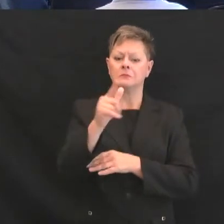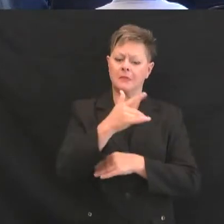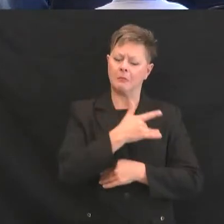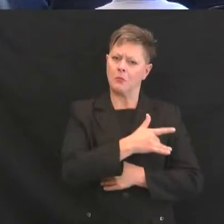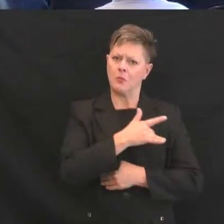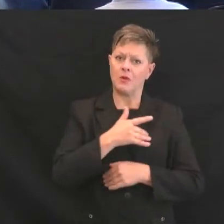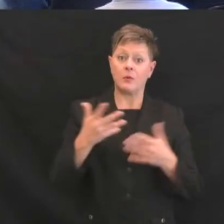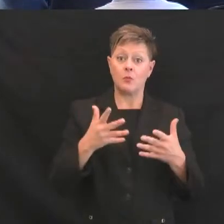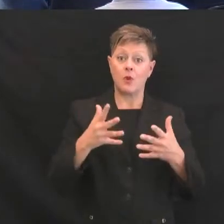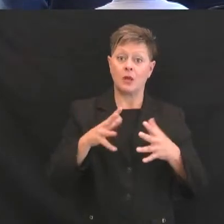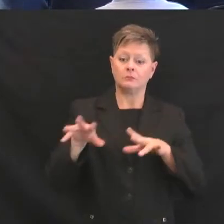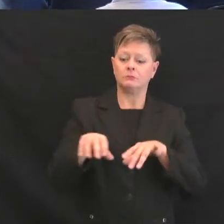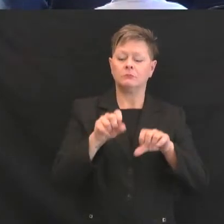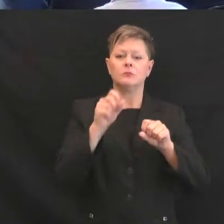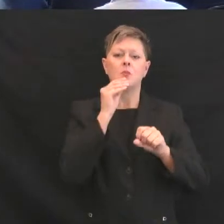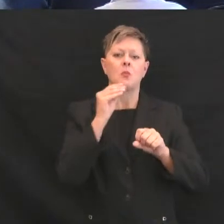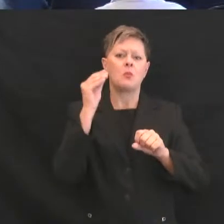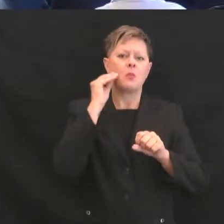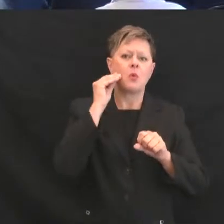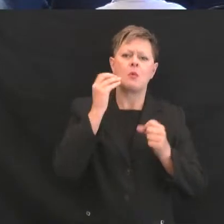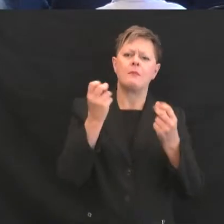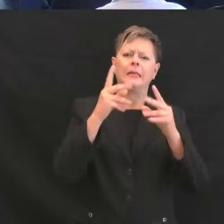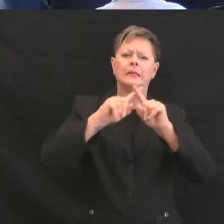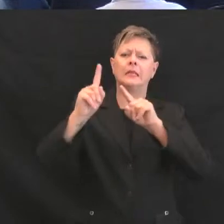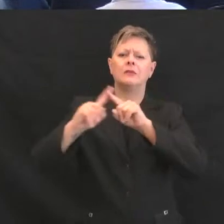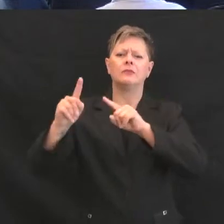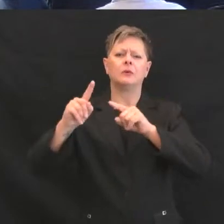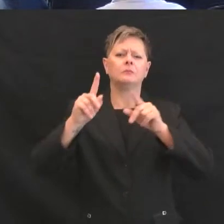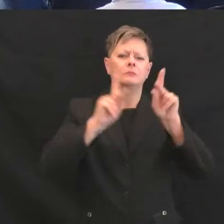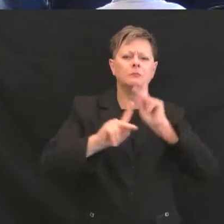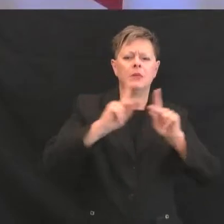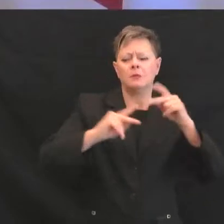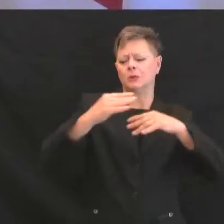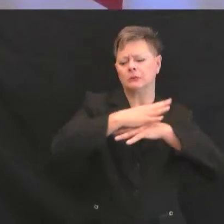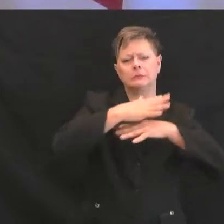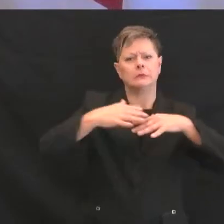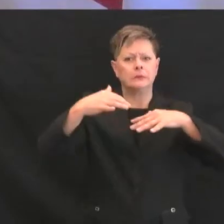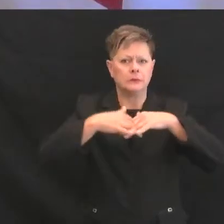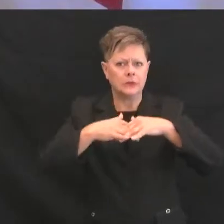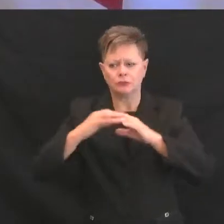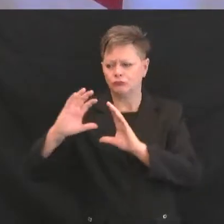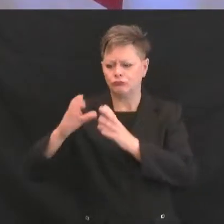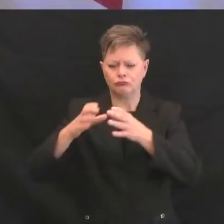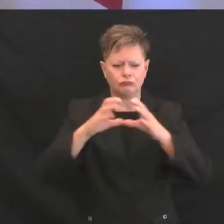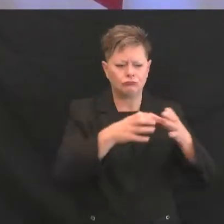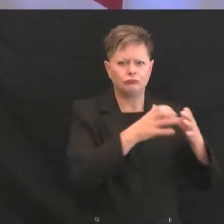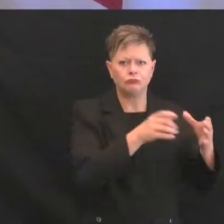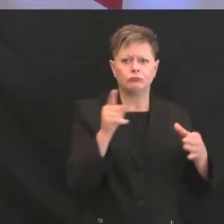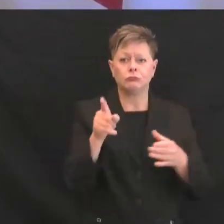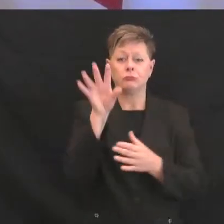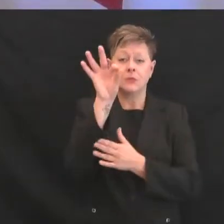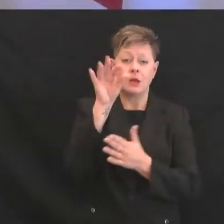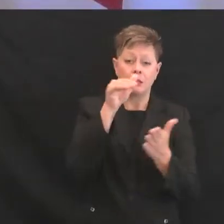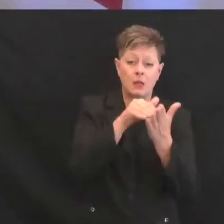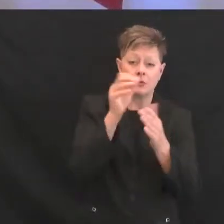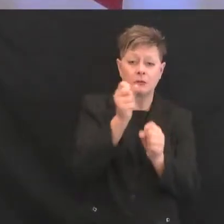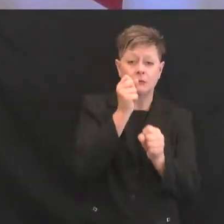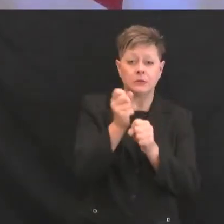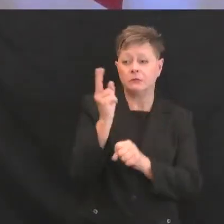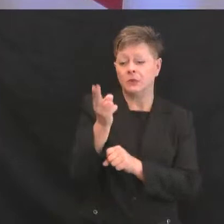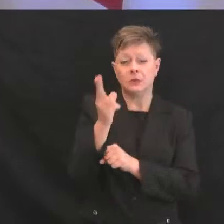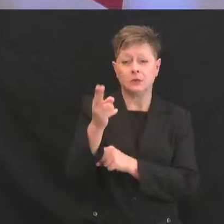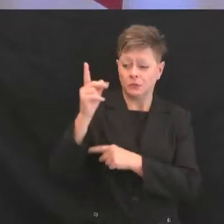ancestral homelands of many diverse populations of Indigenous peoples who have contributed to 9,000 years of history,